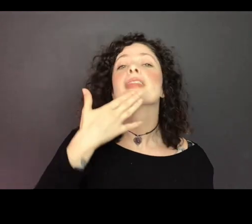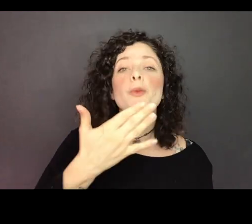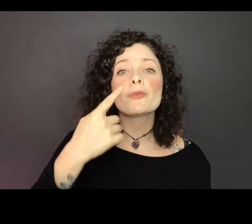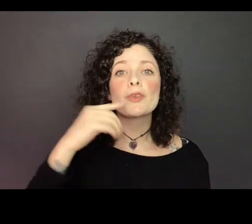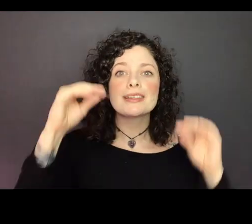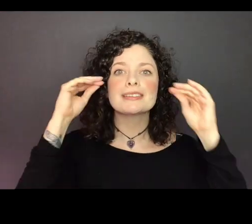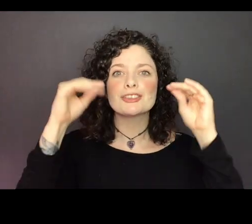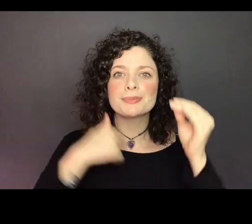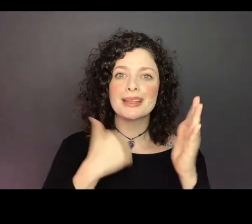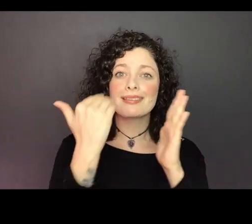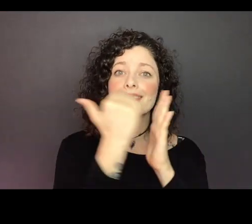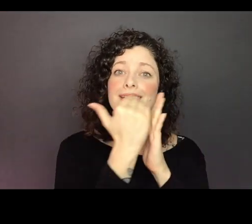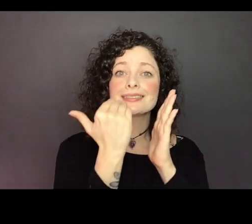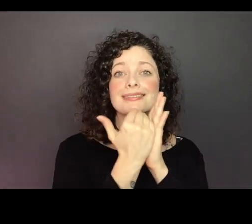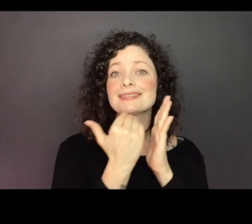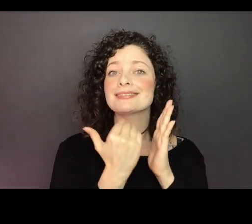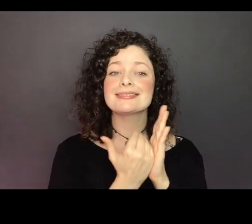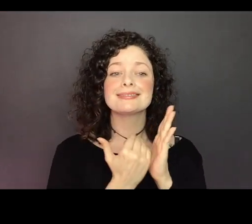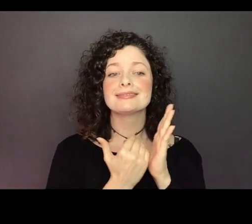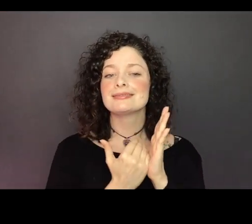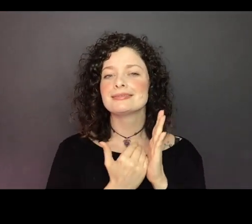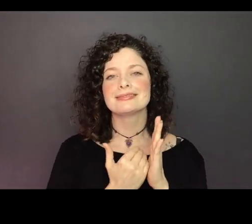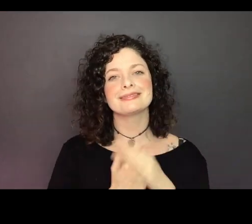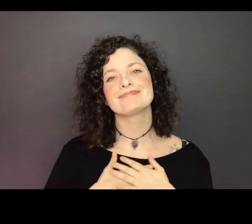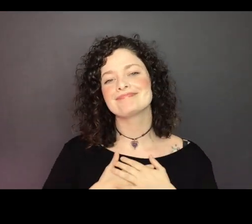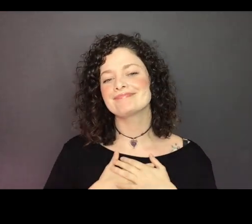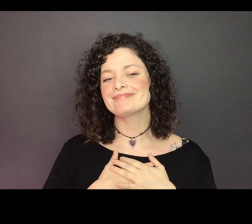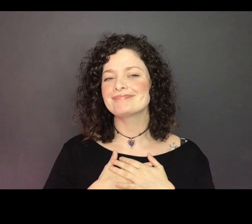Thank you for teaching me lessons.